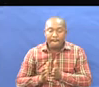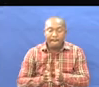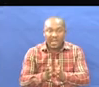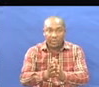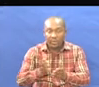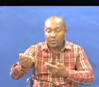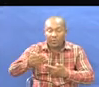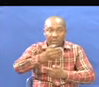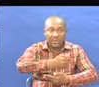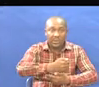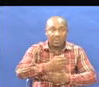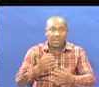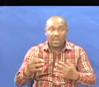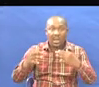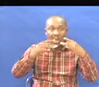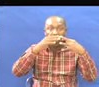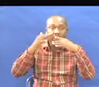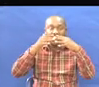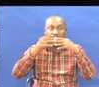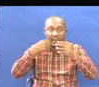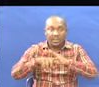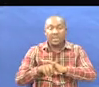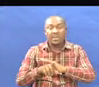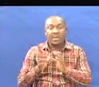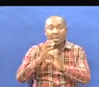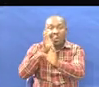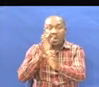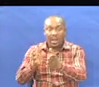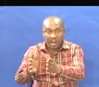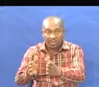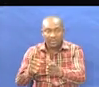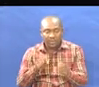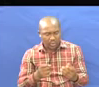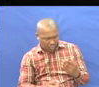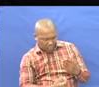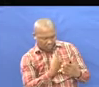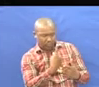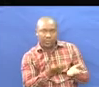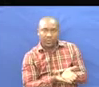collecting oxygen in the lab. What is happening? Why do we have water in the